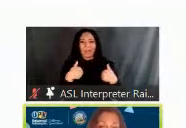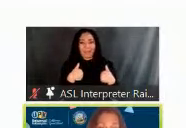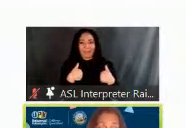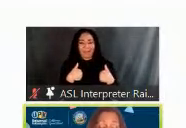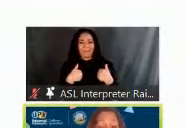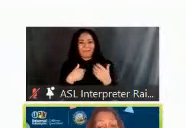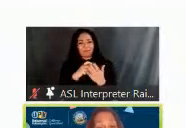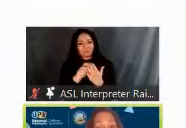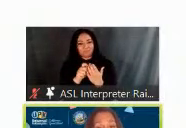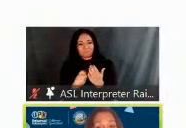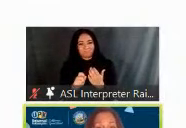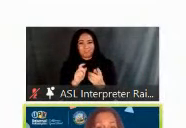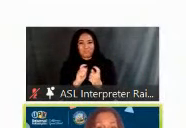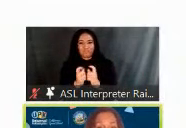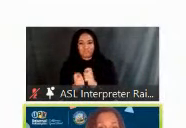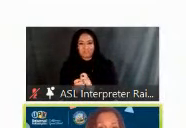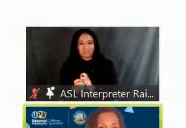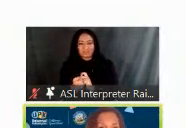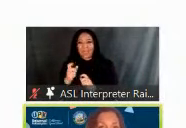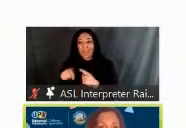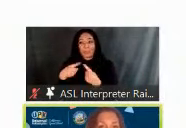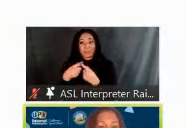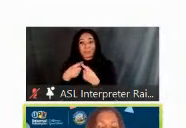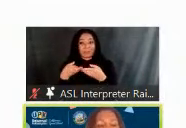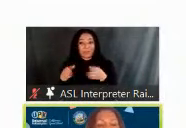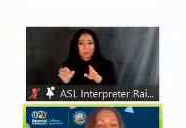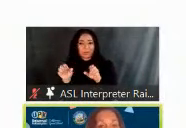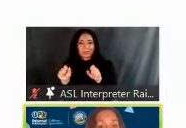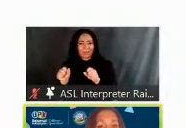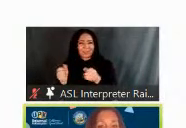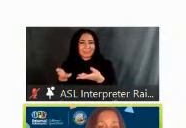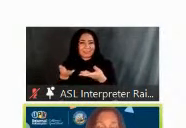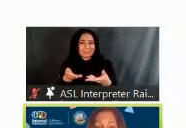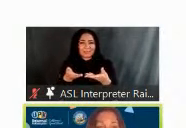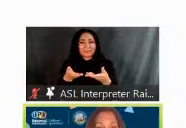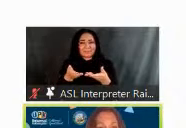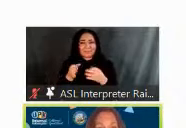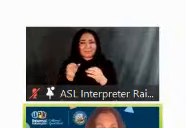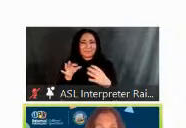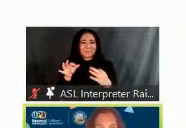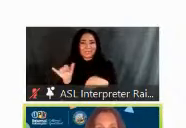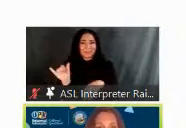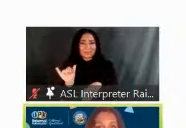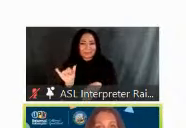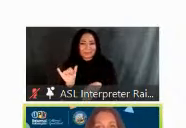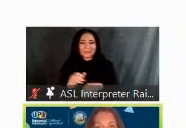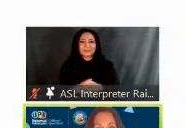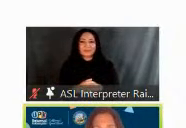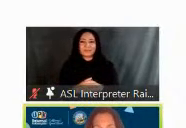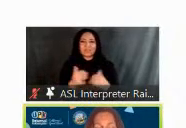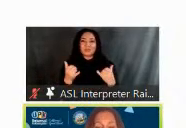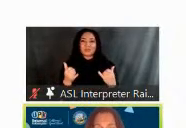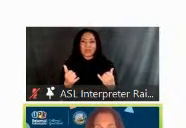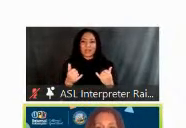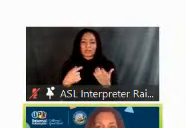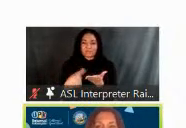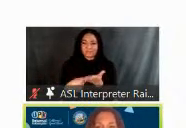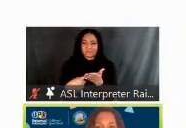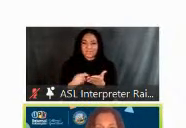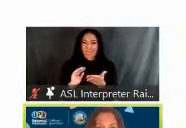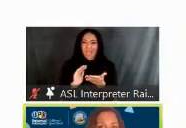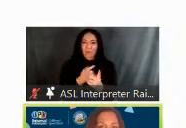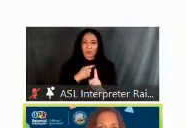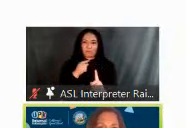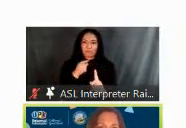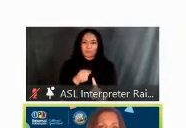to comment and submit their feedback. Now that we've regrounded our purpose, I'd like to take a moment to recognize